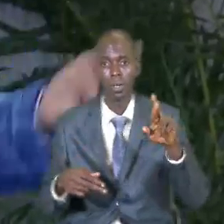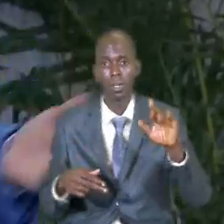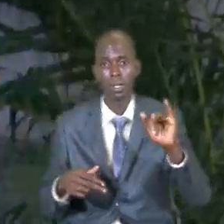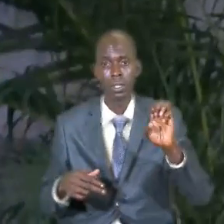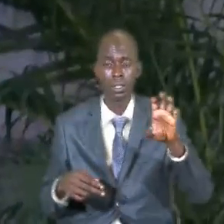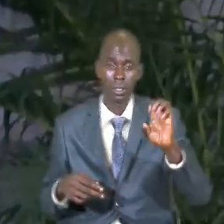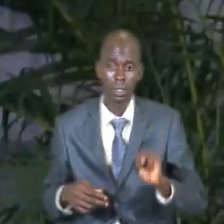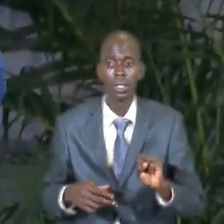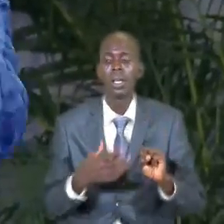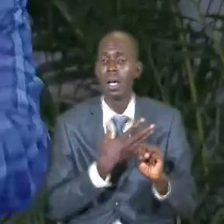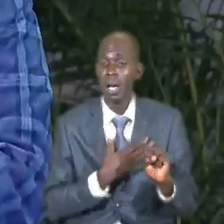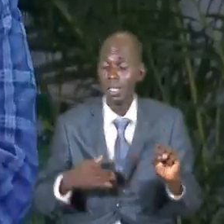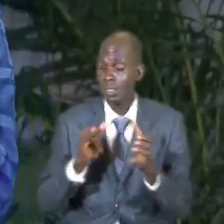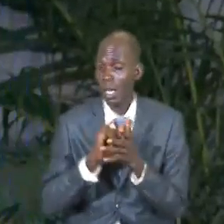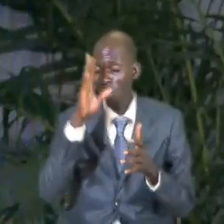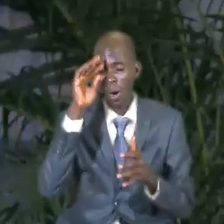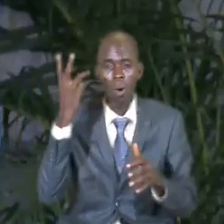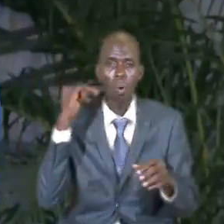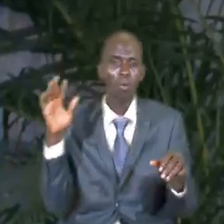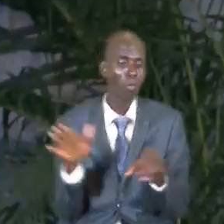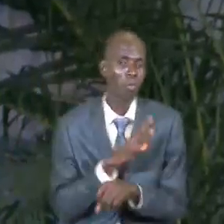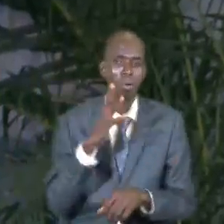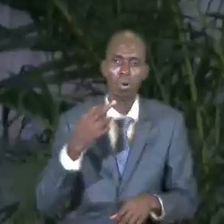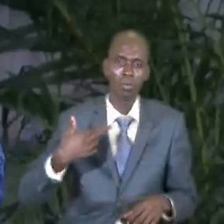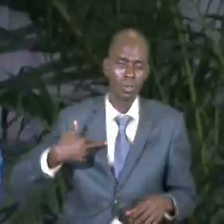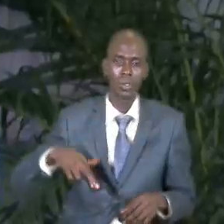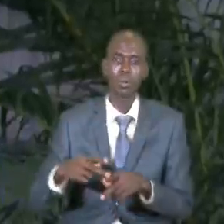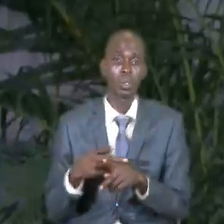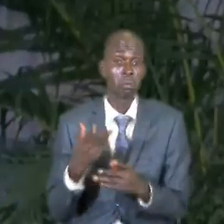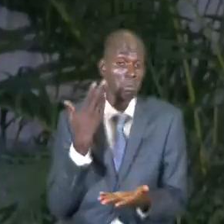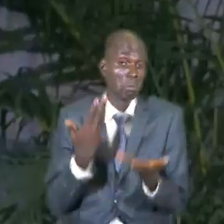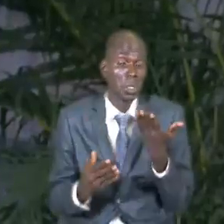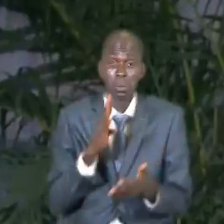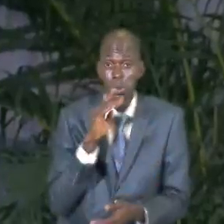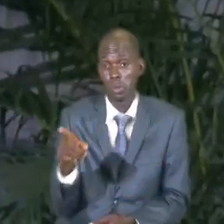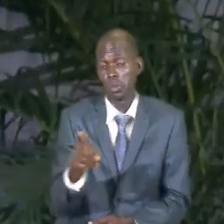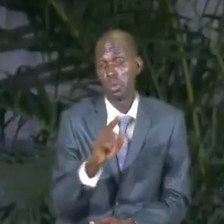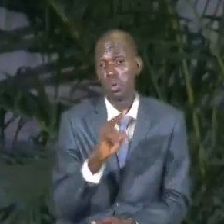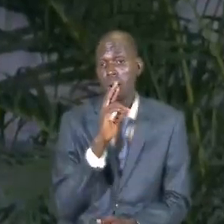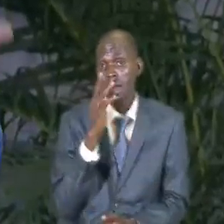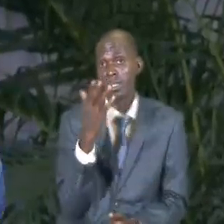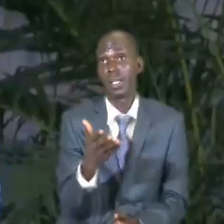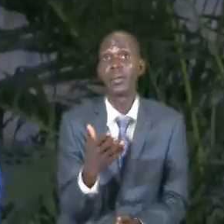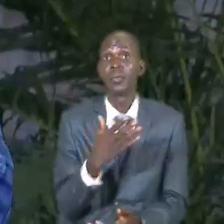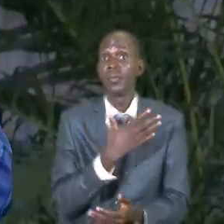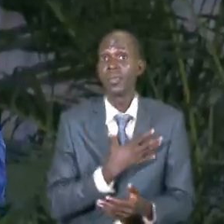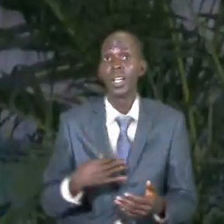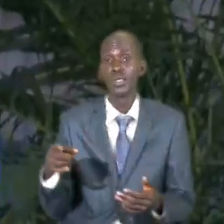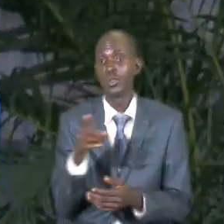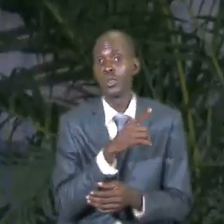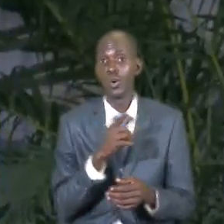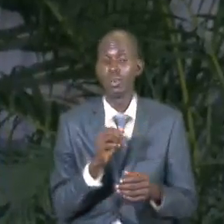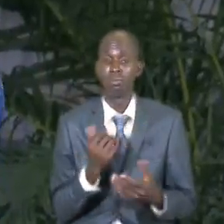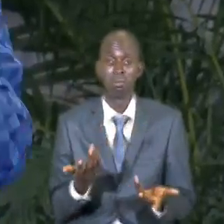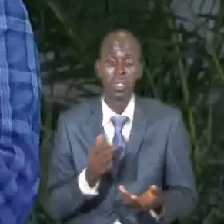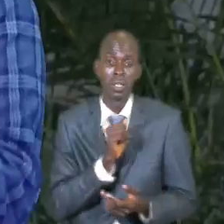see, there are people, maybe you are there and I appreciate your life and I give glory to God for you.